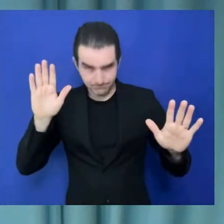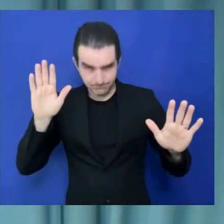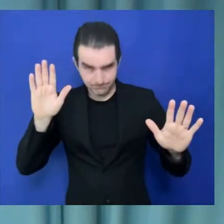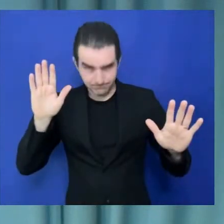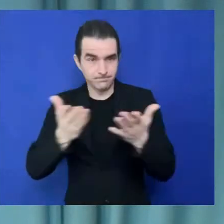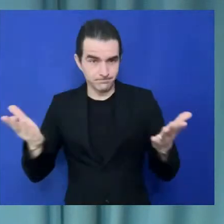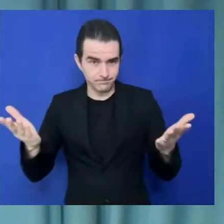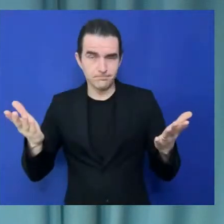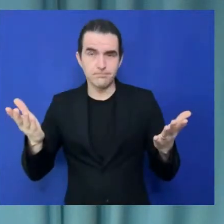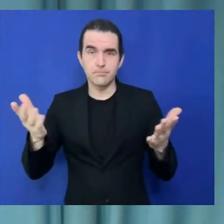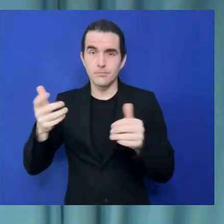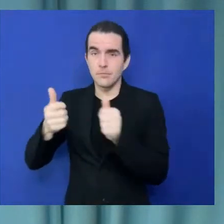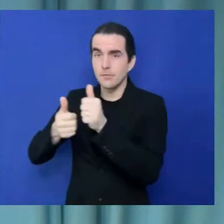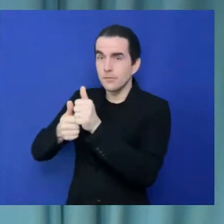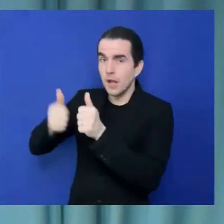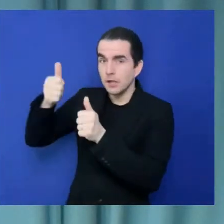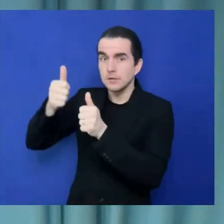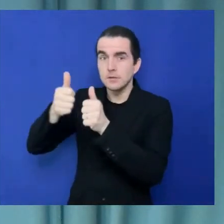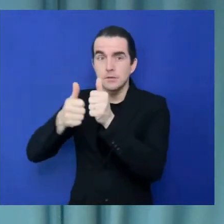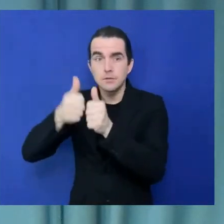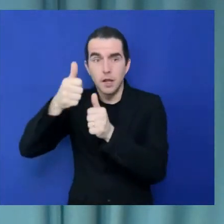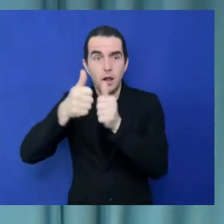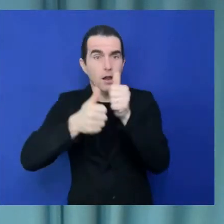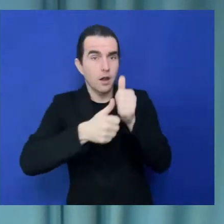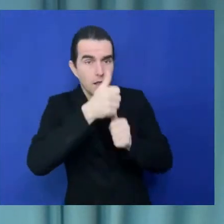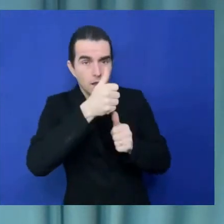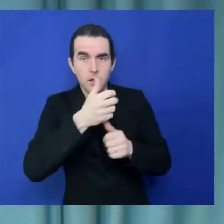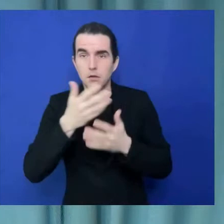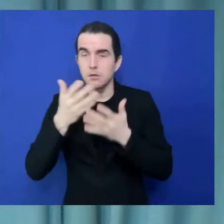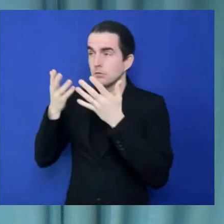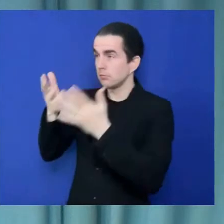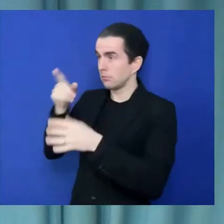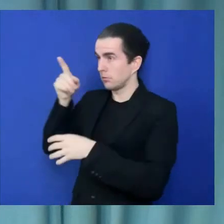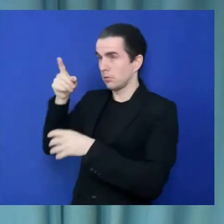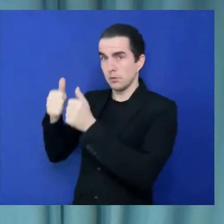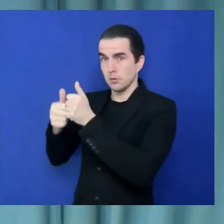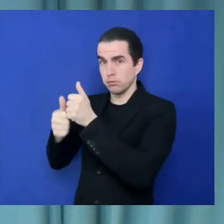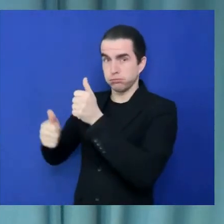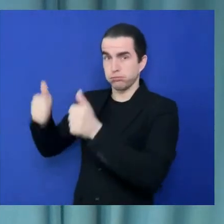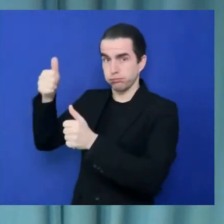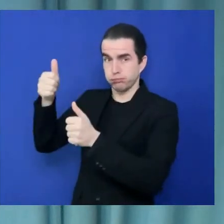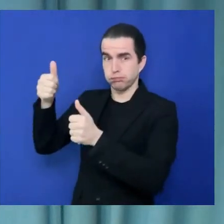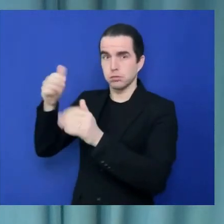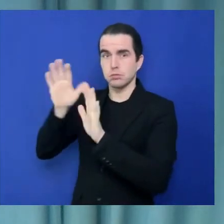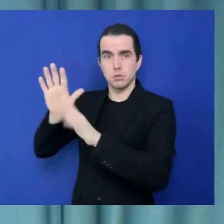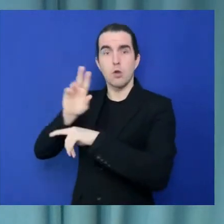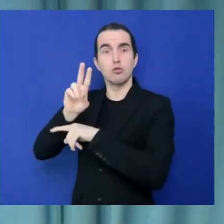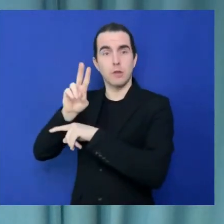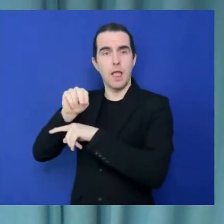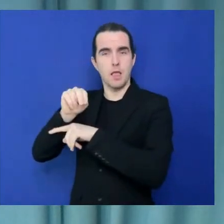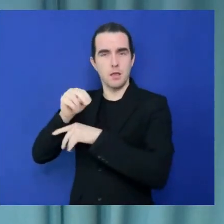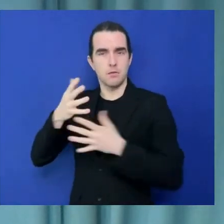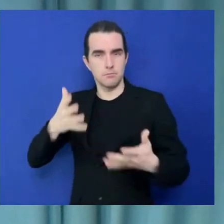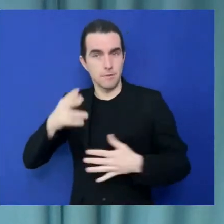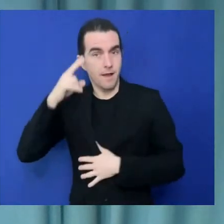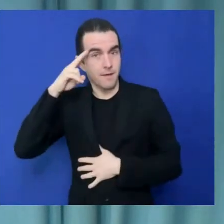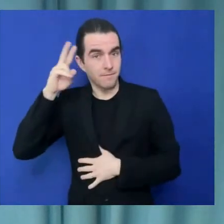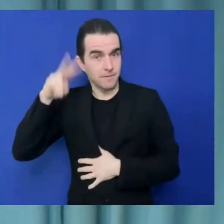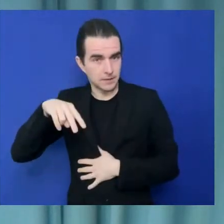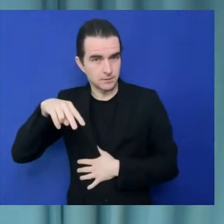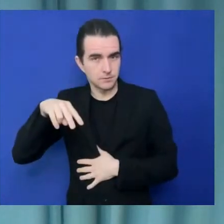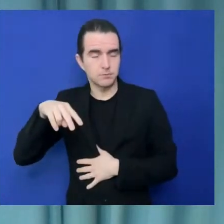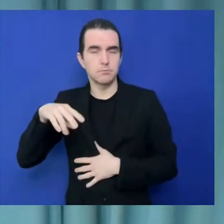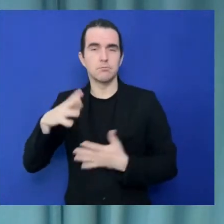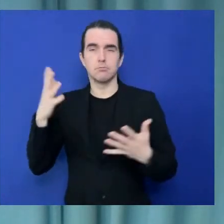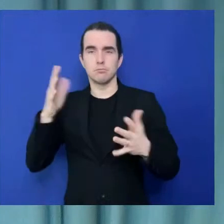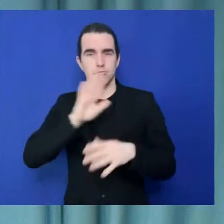Nations in Vienna, Your Excellencies, ladies and gentlemen, dear friends, partners and members